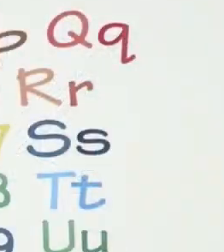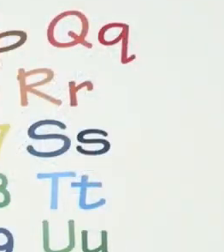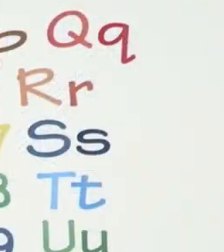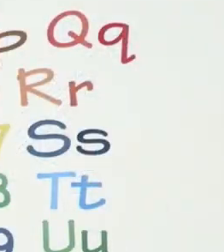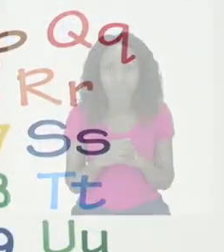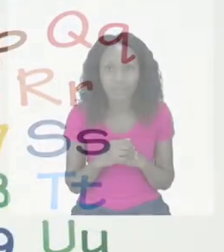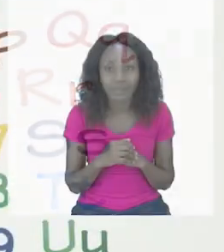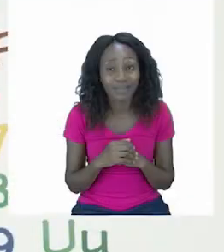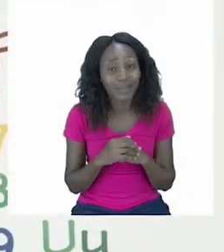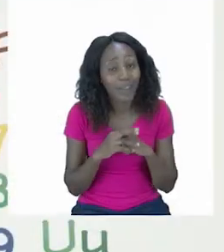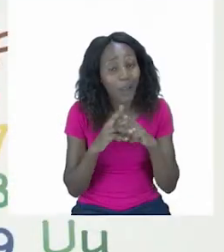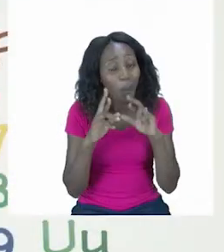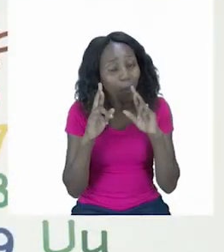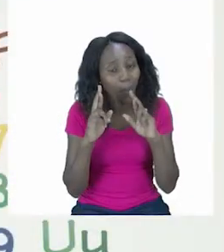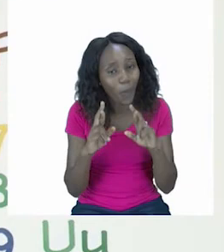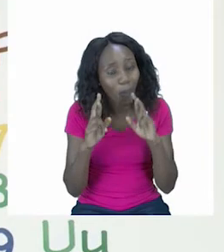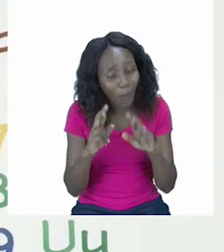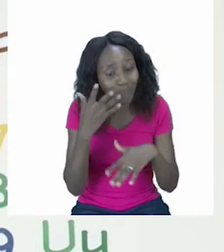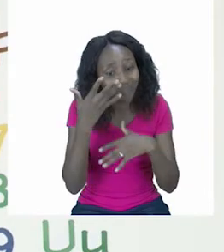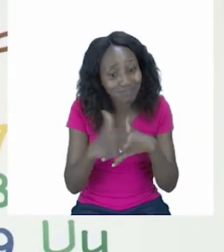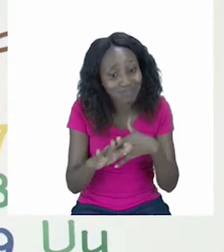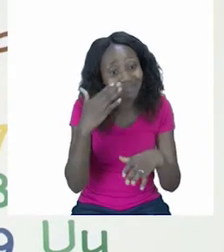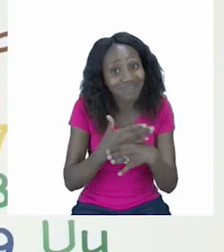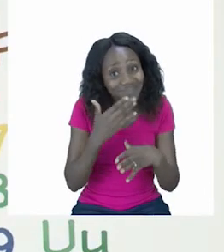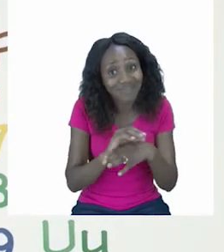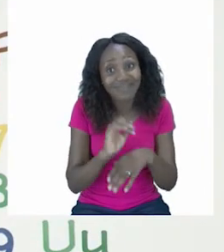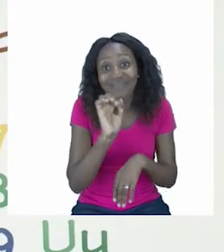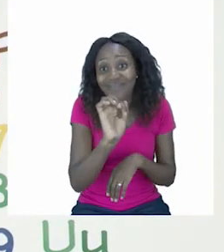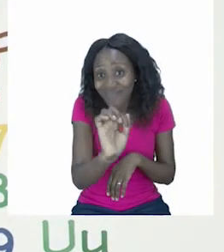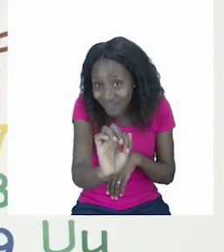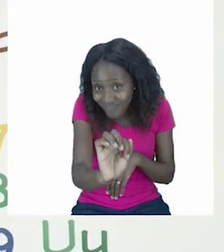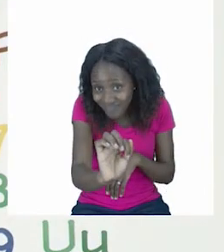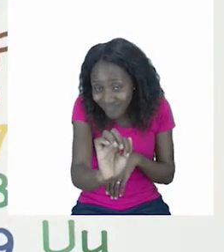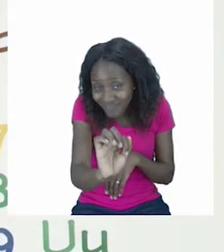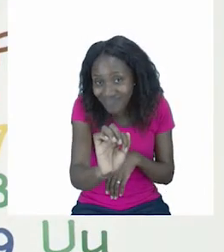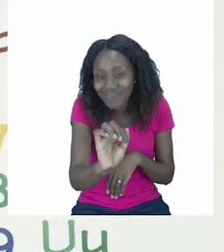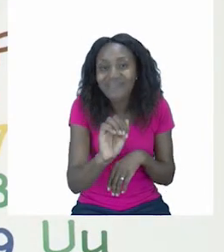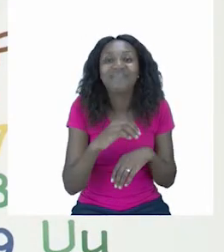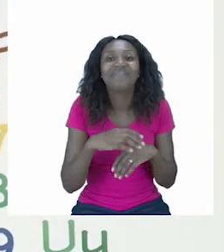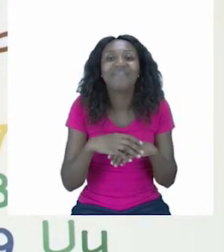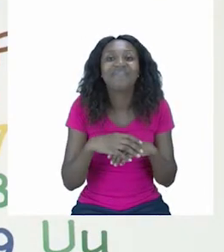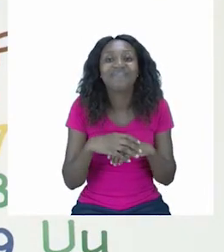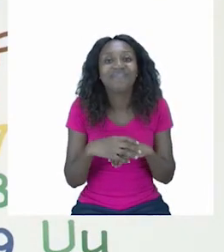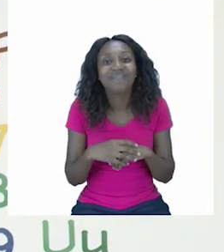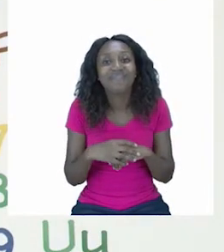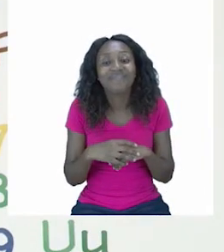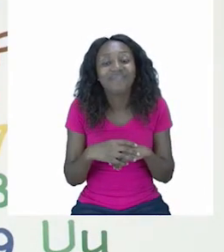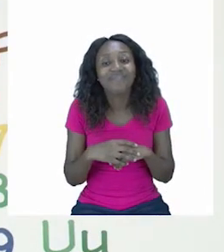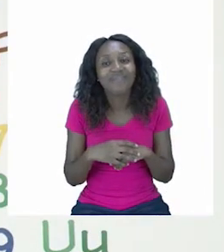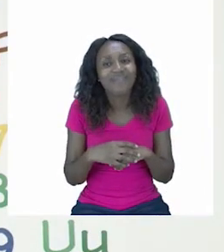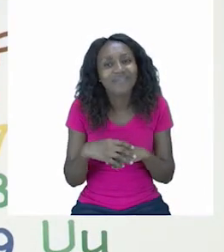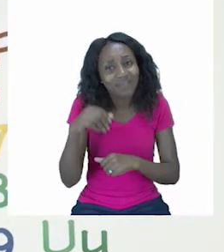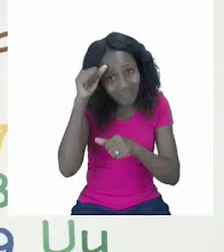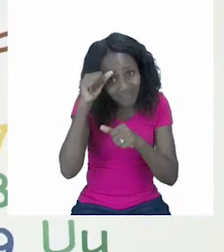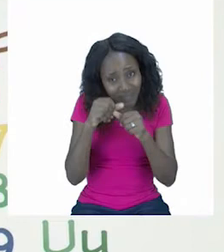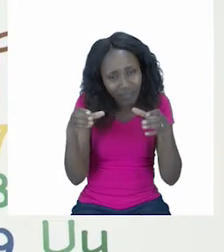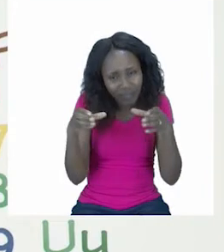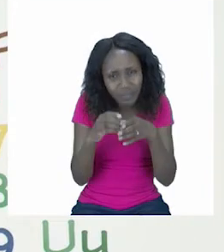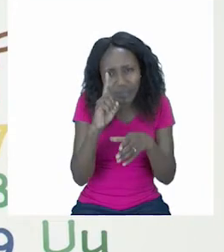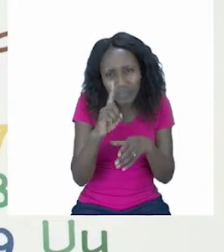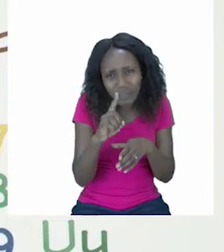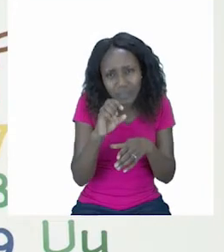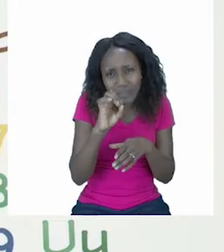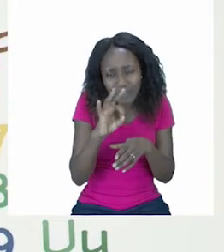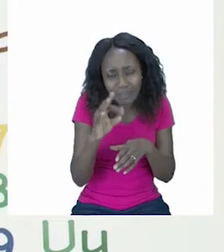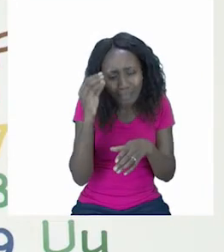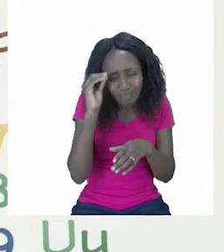I hope you managed to finish your exercise by yourself. But remember, grade ones, if you don't know,